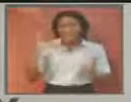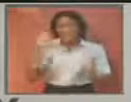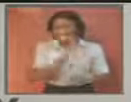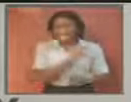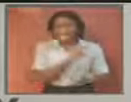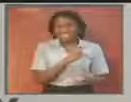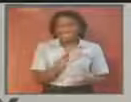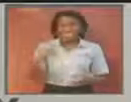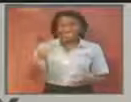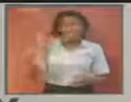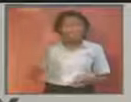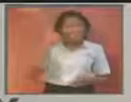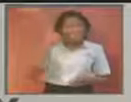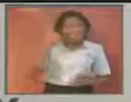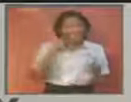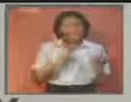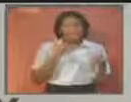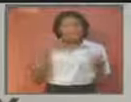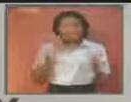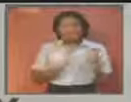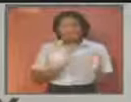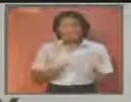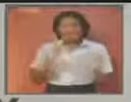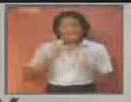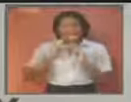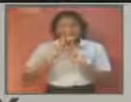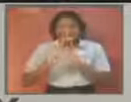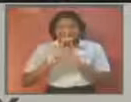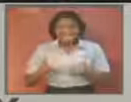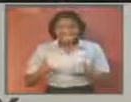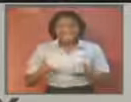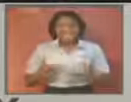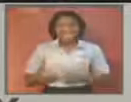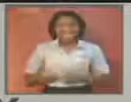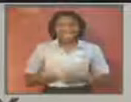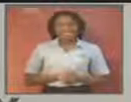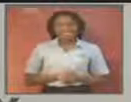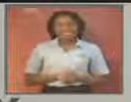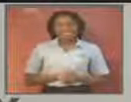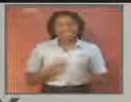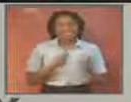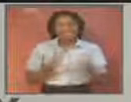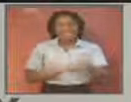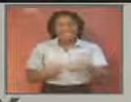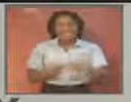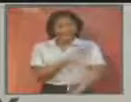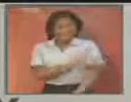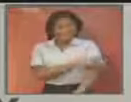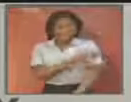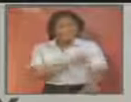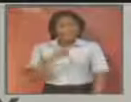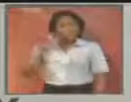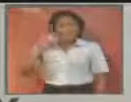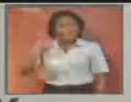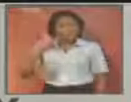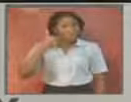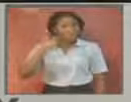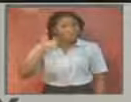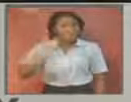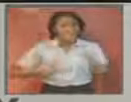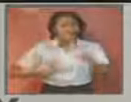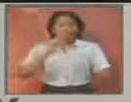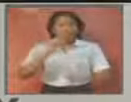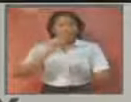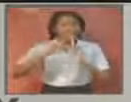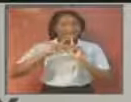that challenge of unanswered phones and so on, all right, in doing our follow-up calls to let people